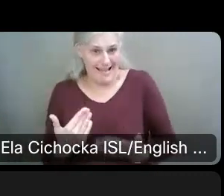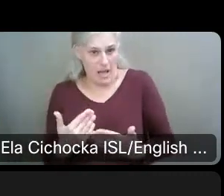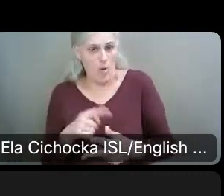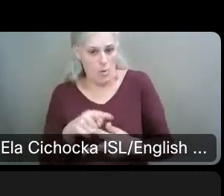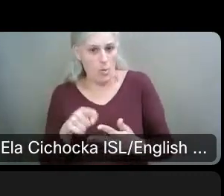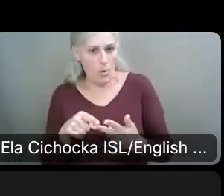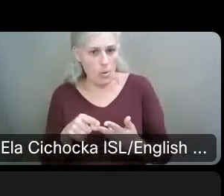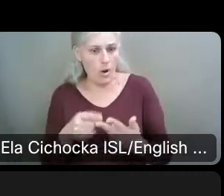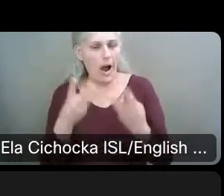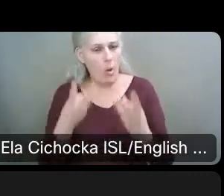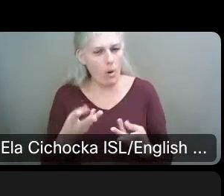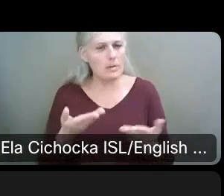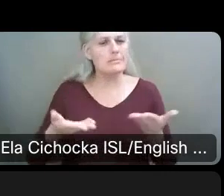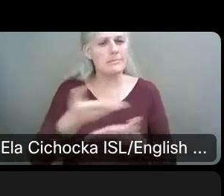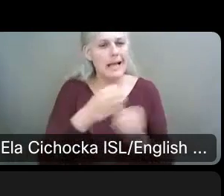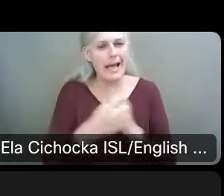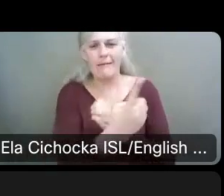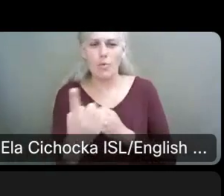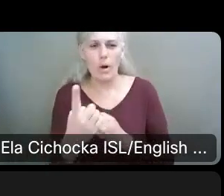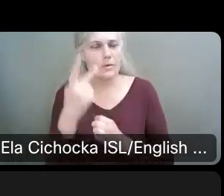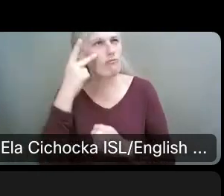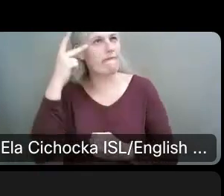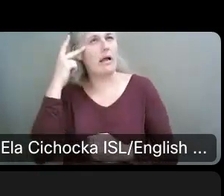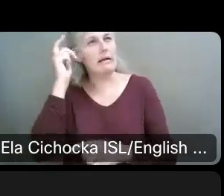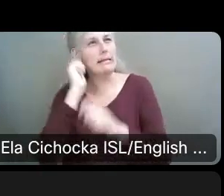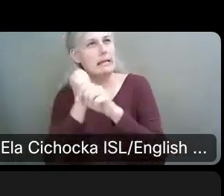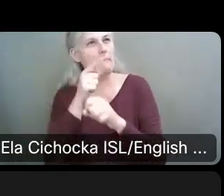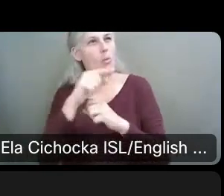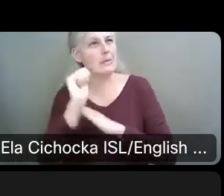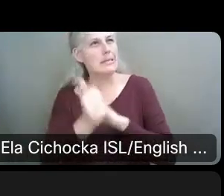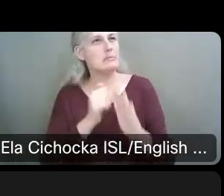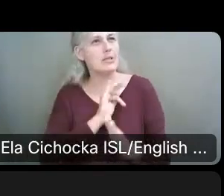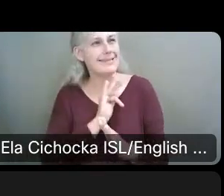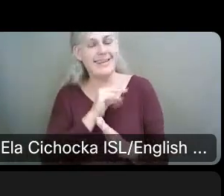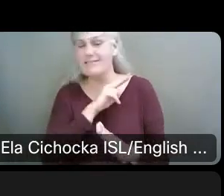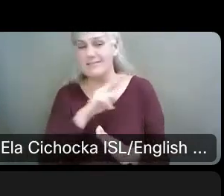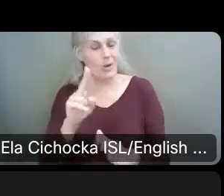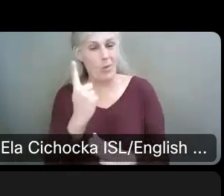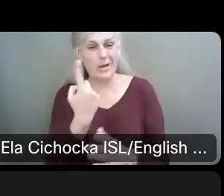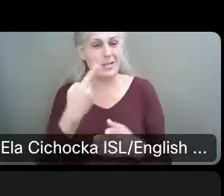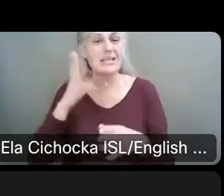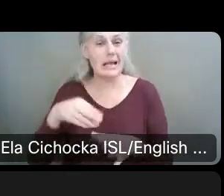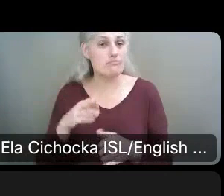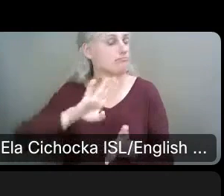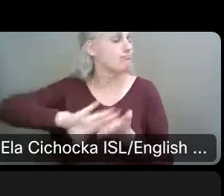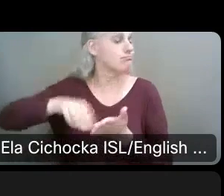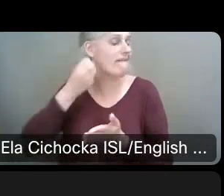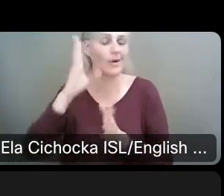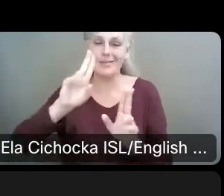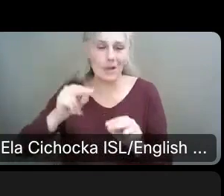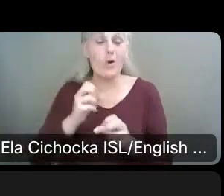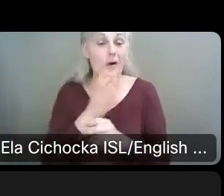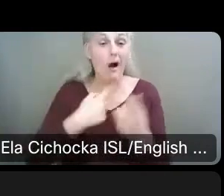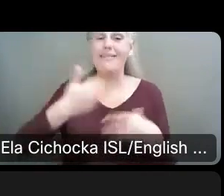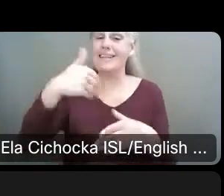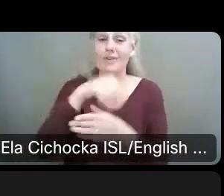want everybody to just reflect on that, because none of us escapes from this. We've all been involved in something